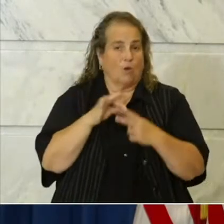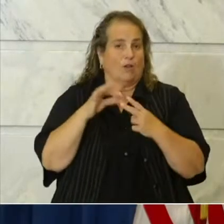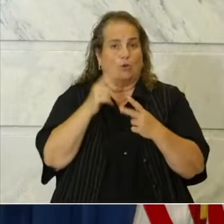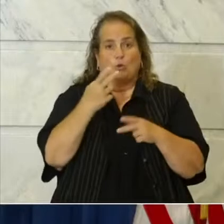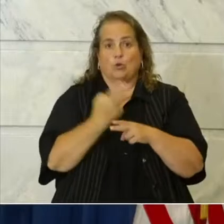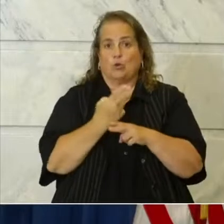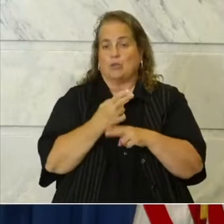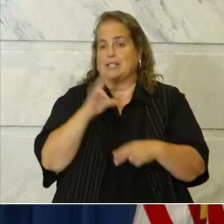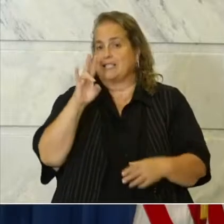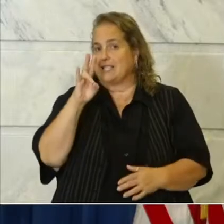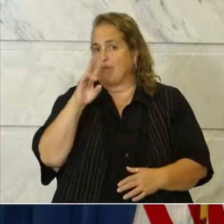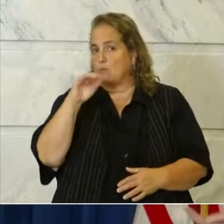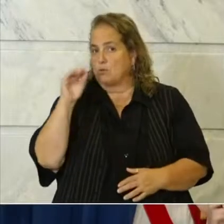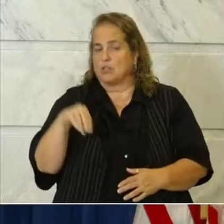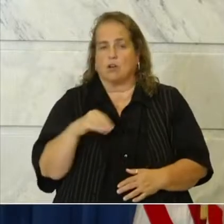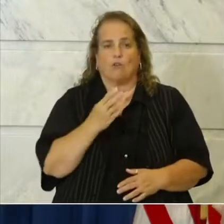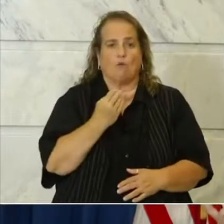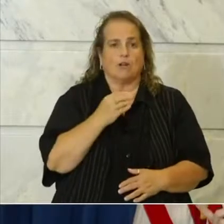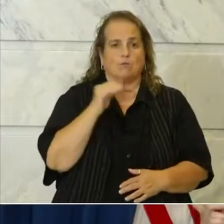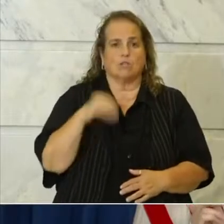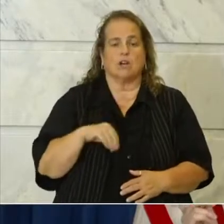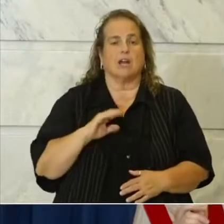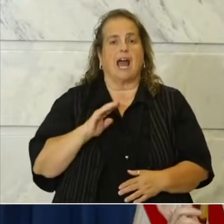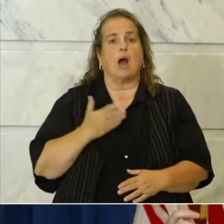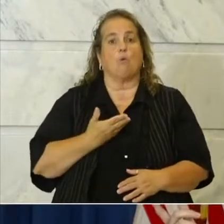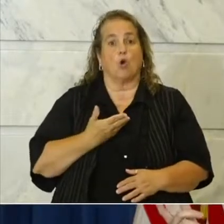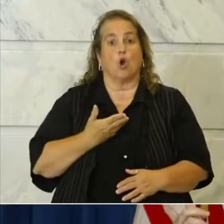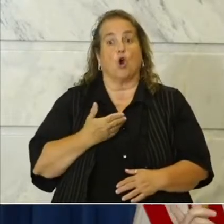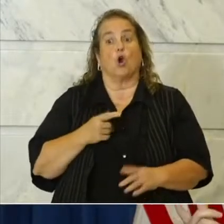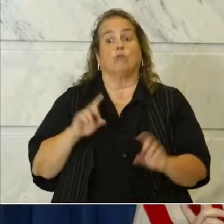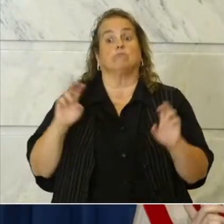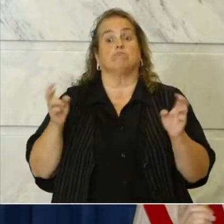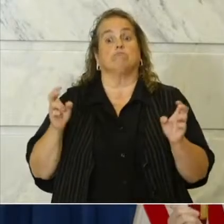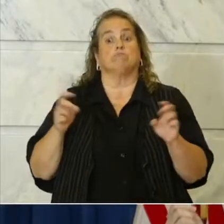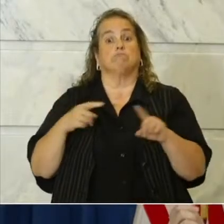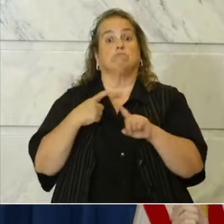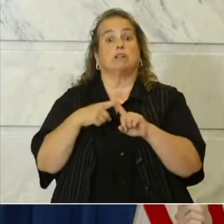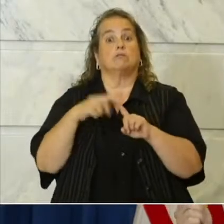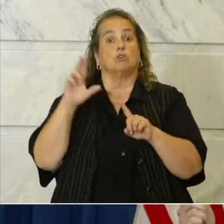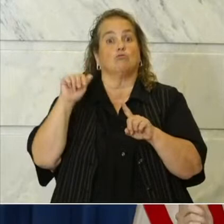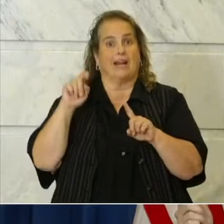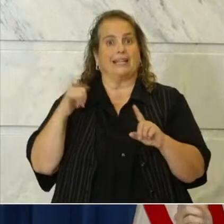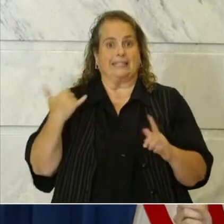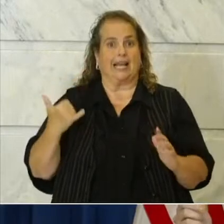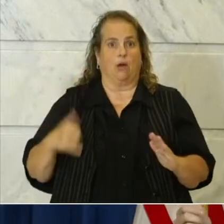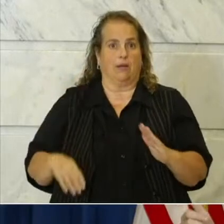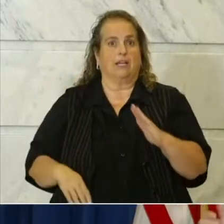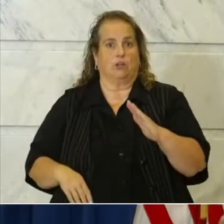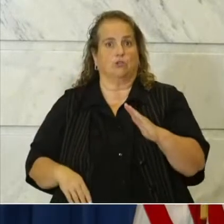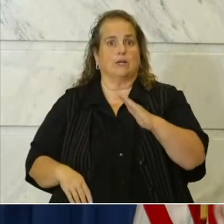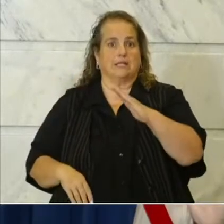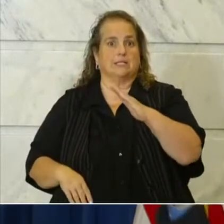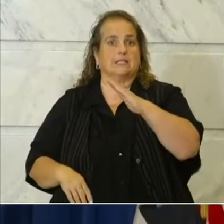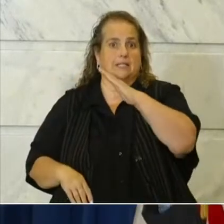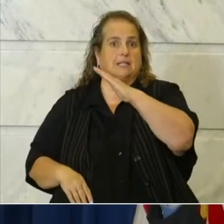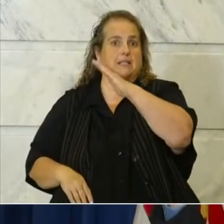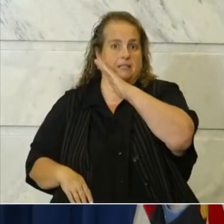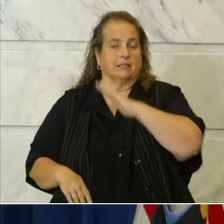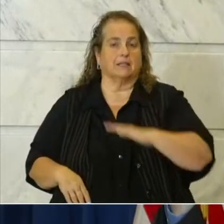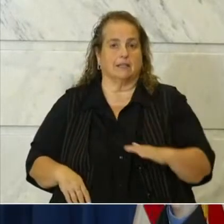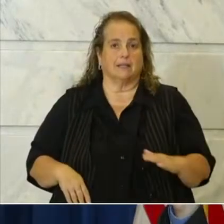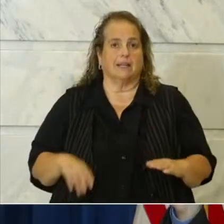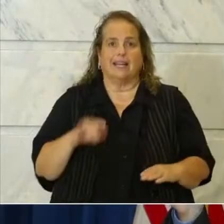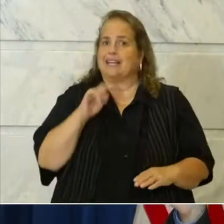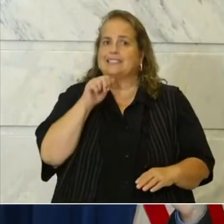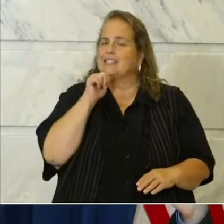or a 14, our positivity rate's increasing. And I hope people take that out of it in that this isn't just